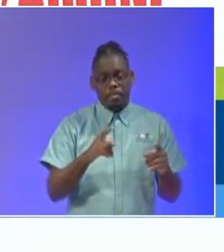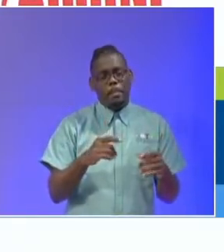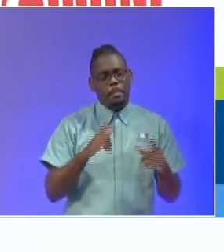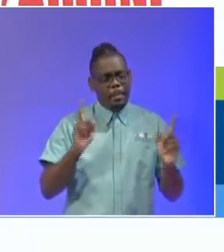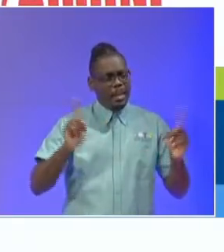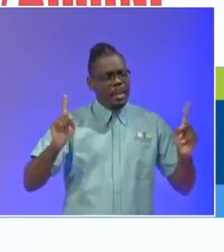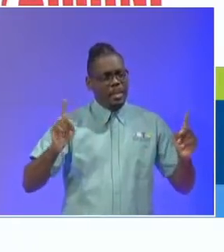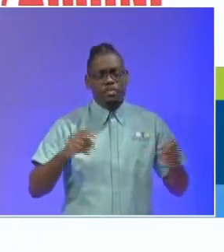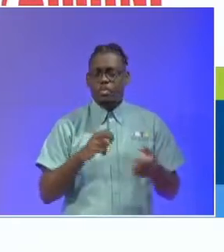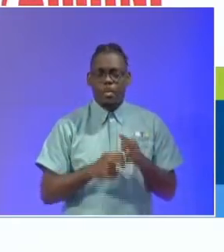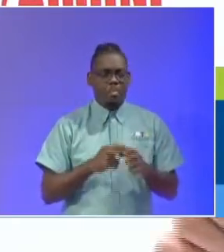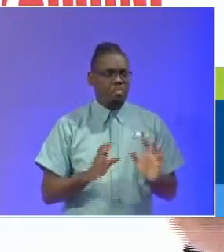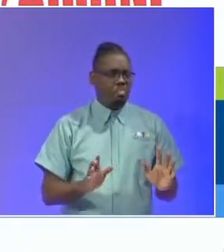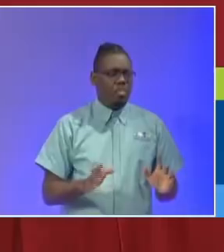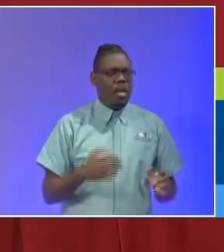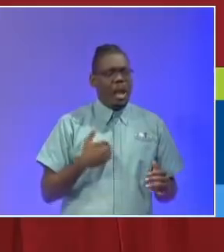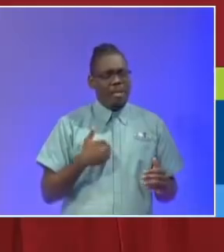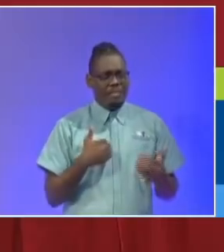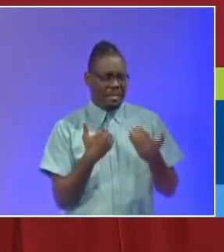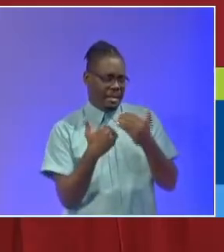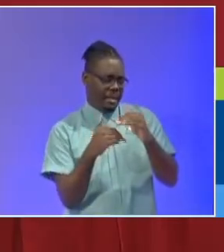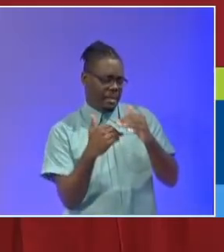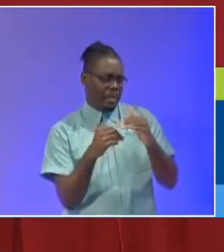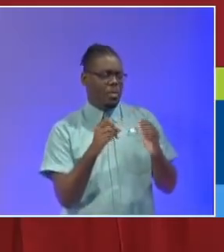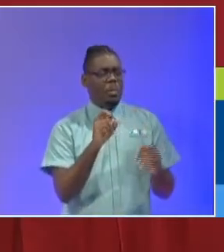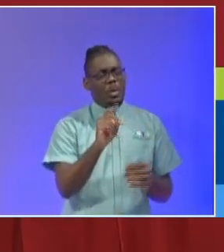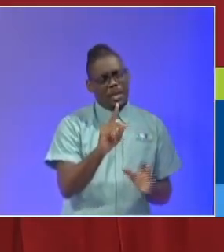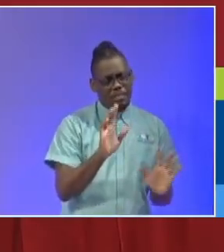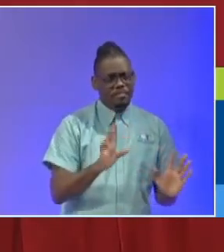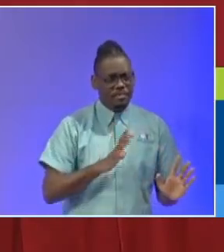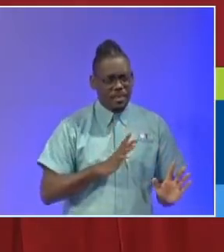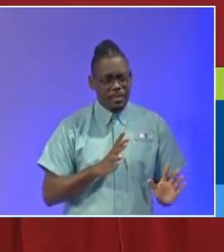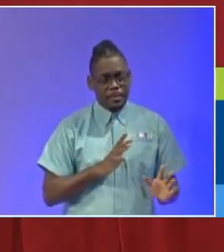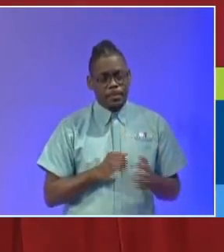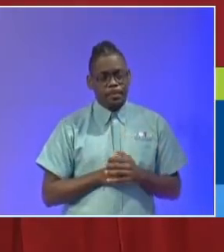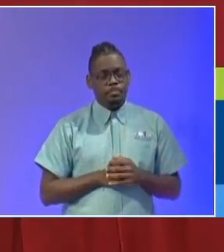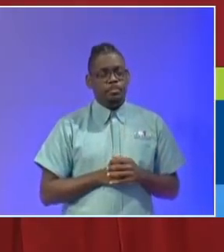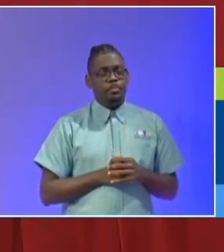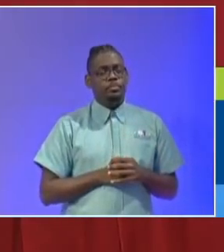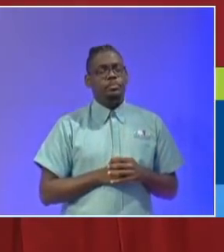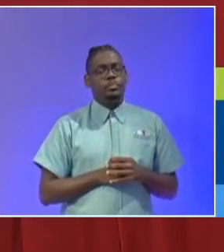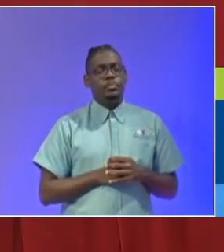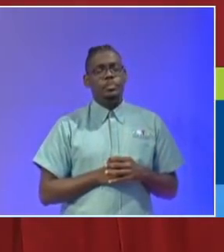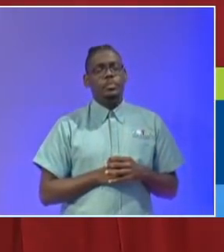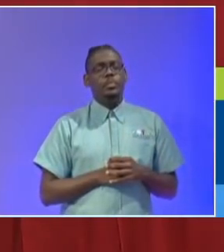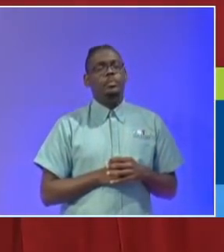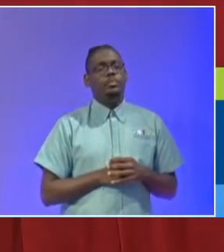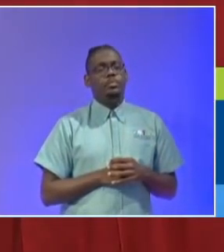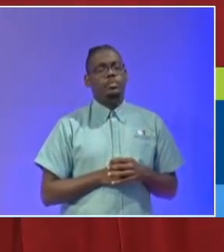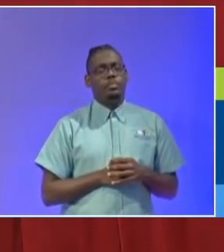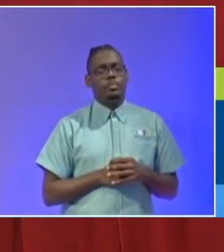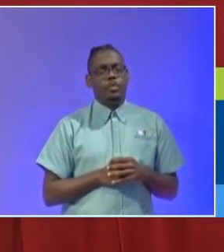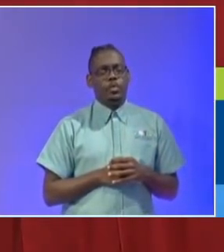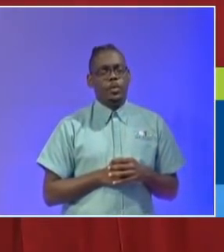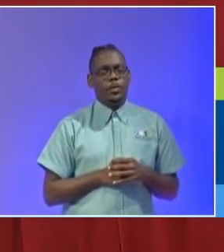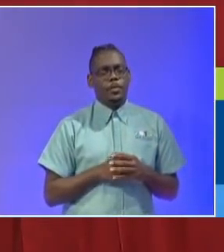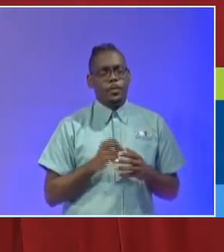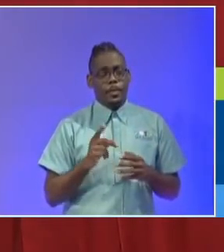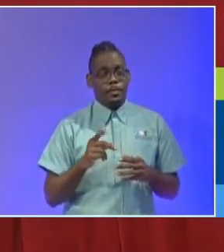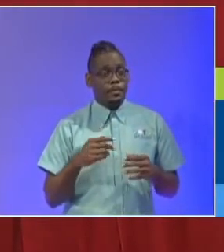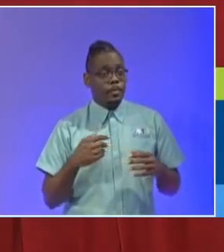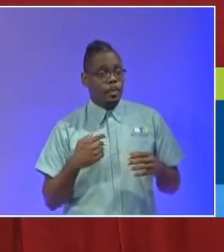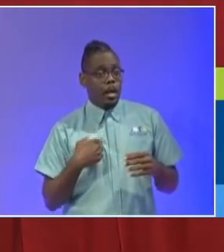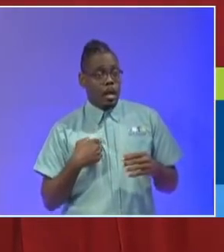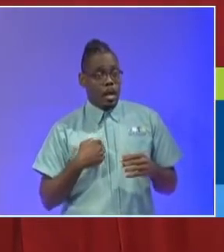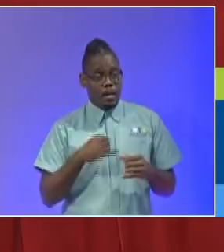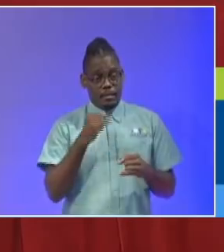system. Thank you very much. Thank you, Minister. And we quickly go to the Newsday for a final question.